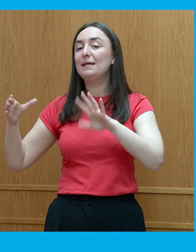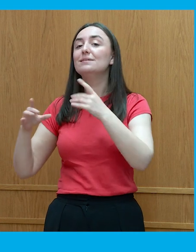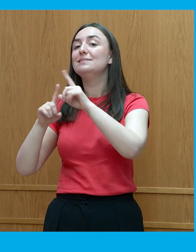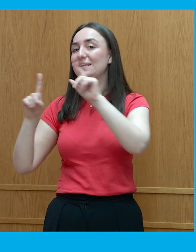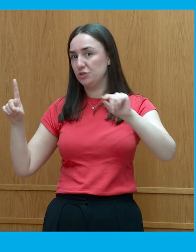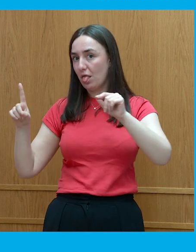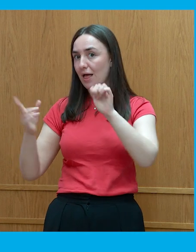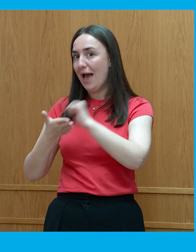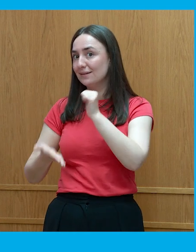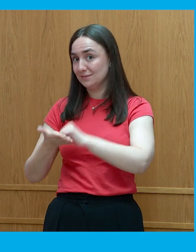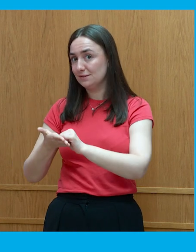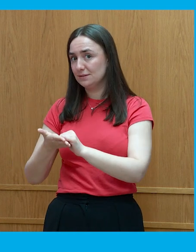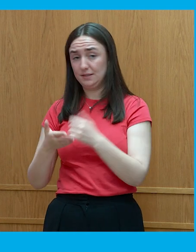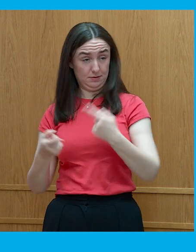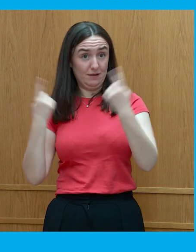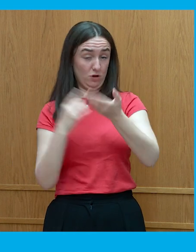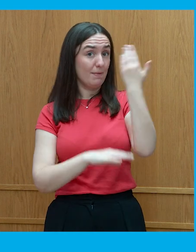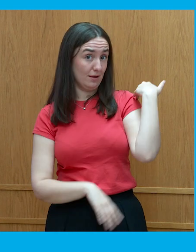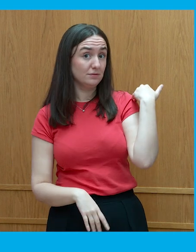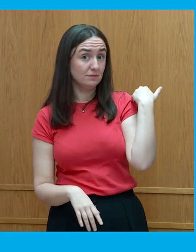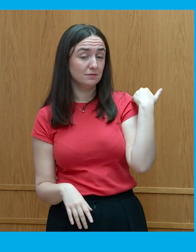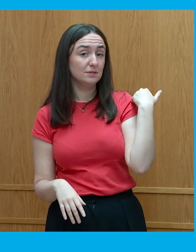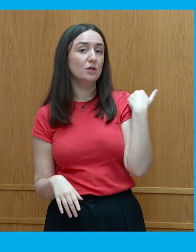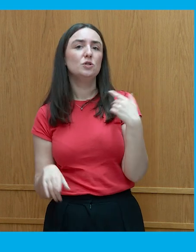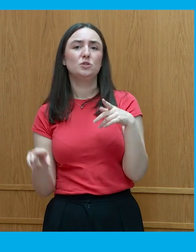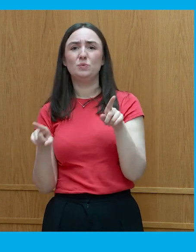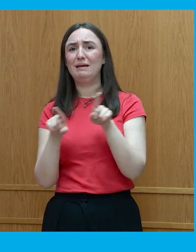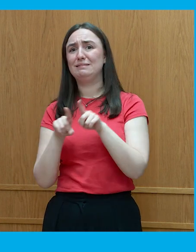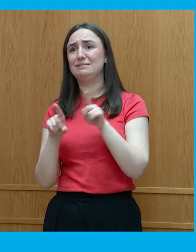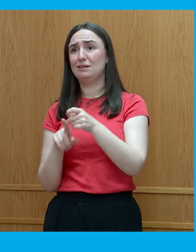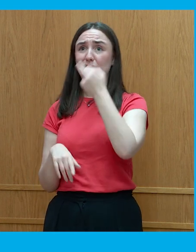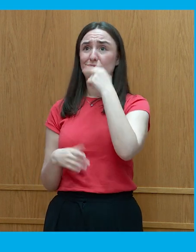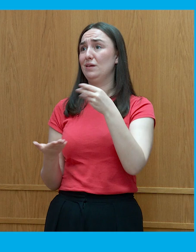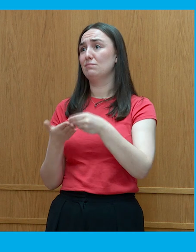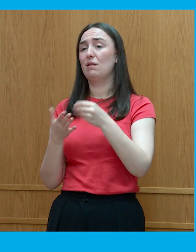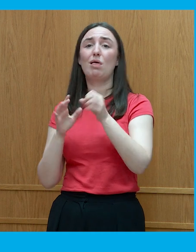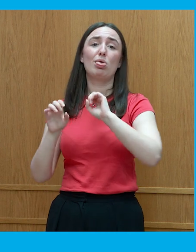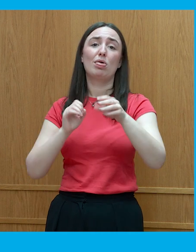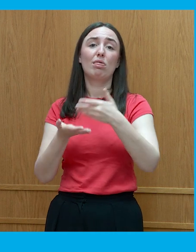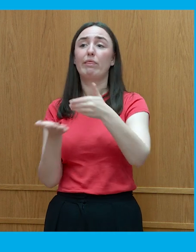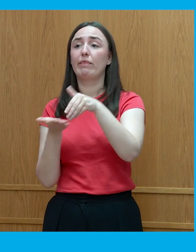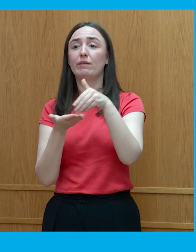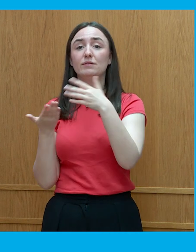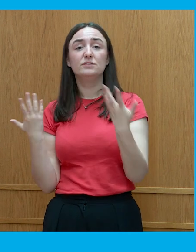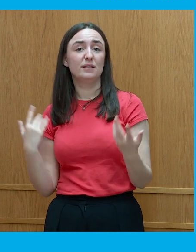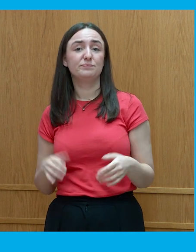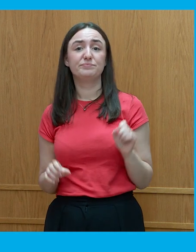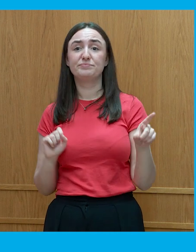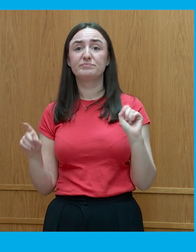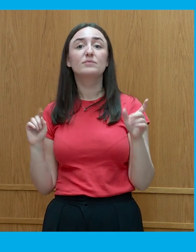past. It's almost like monopoly money at this point. I mean, just light it on a fire and, you know, light your cigarettes with it and just throw it